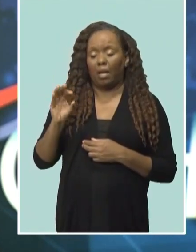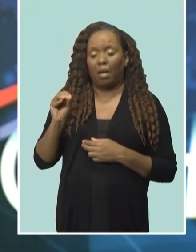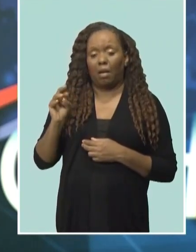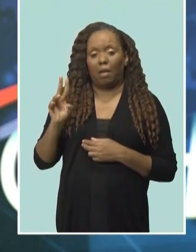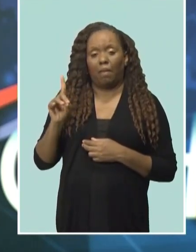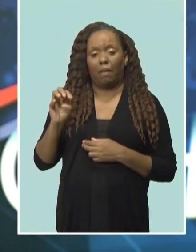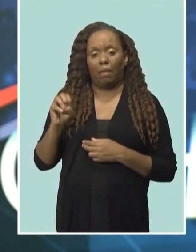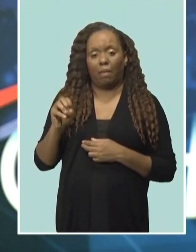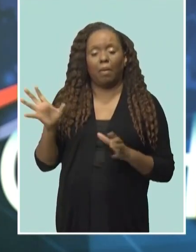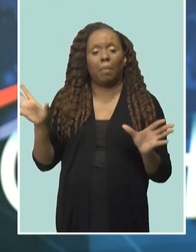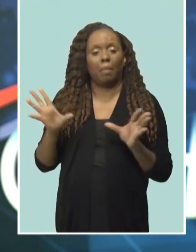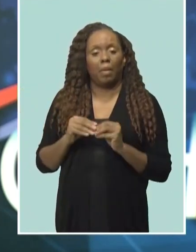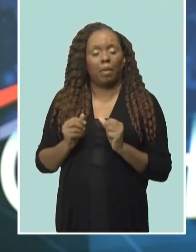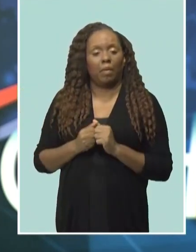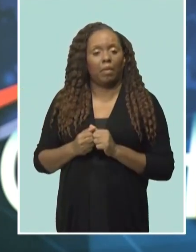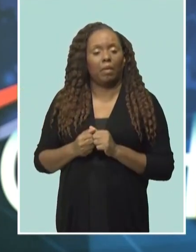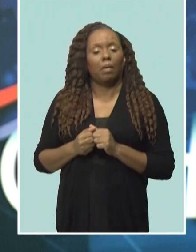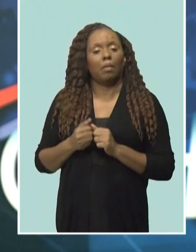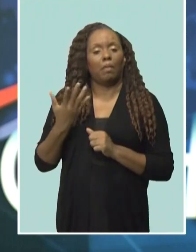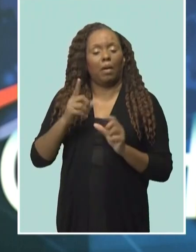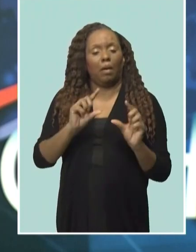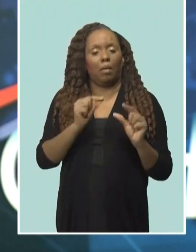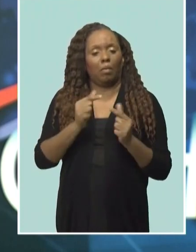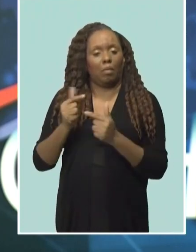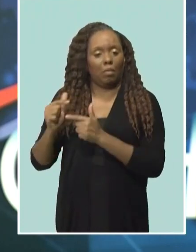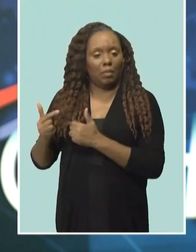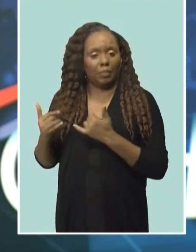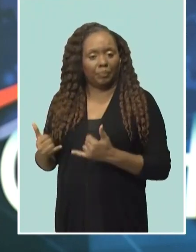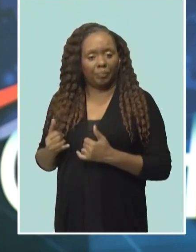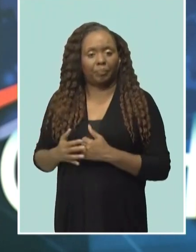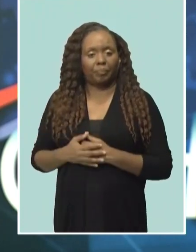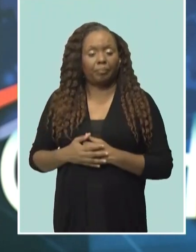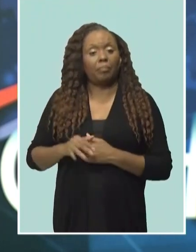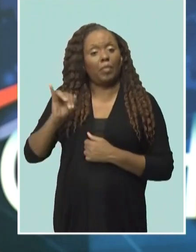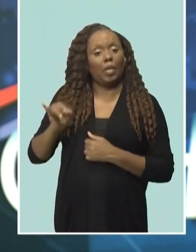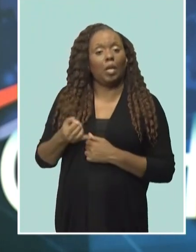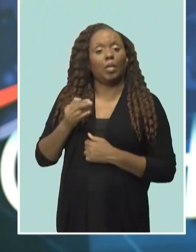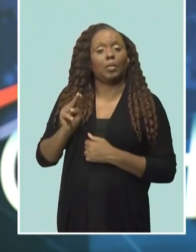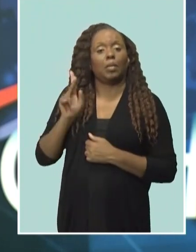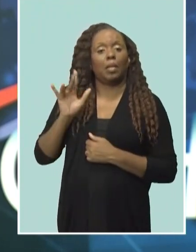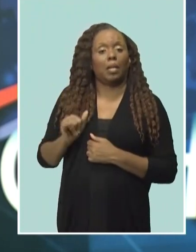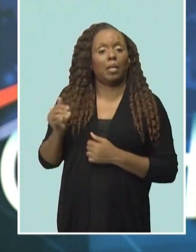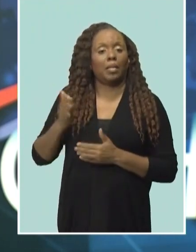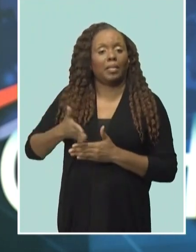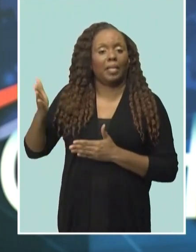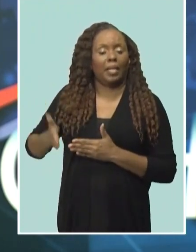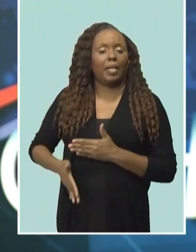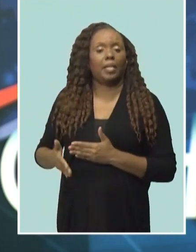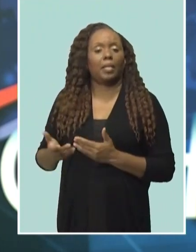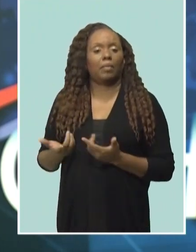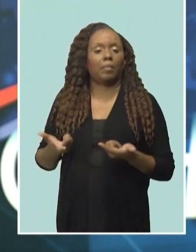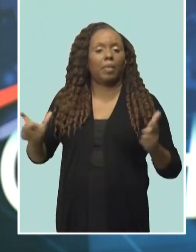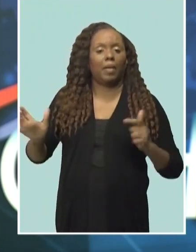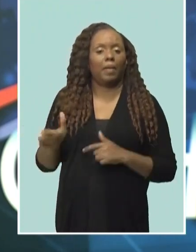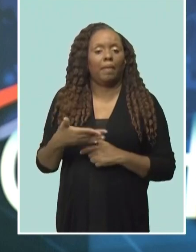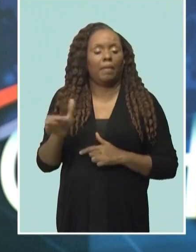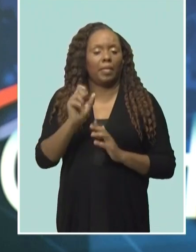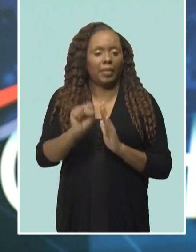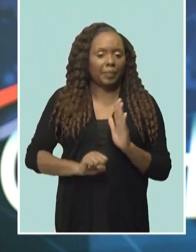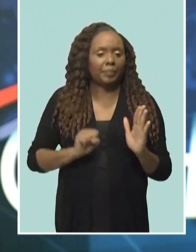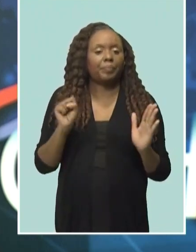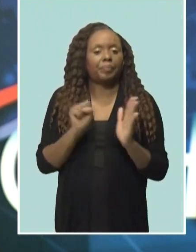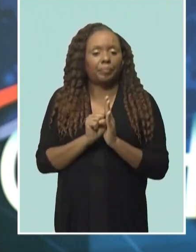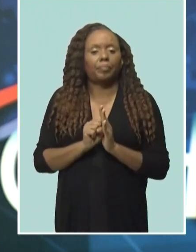it stands, July is usually the end of the large pelagic fish season, when fishing boats will usually be hauled out of the route for